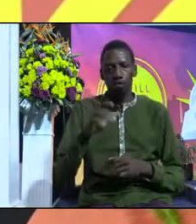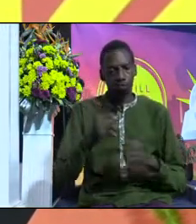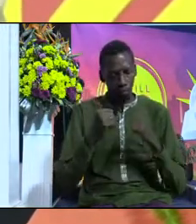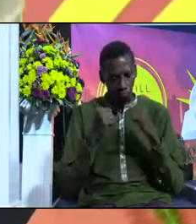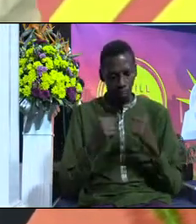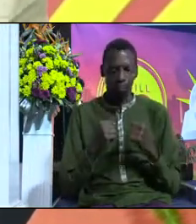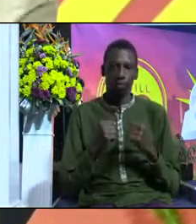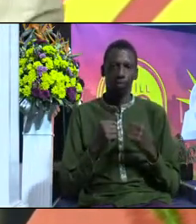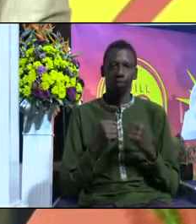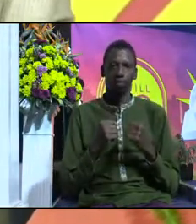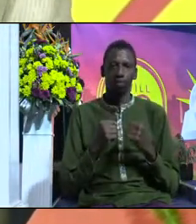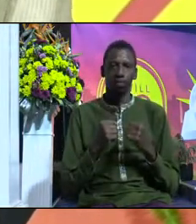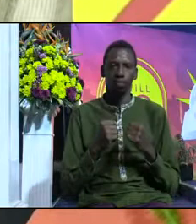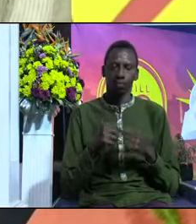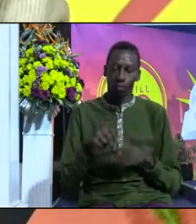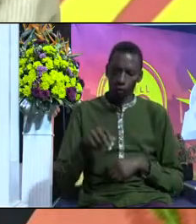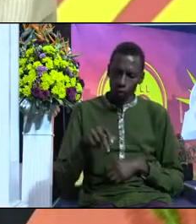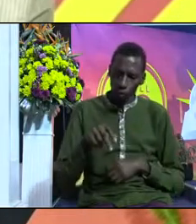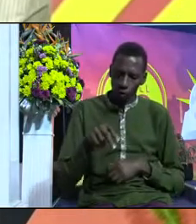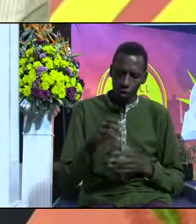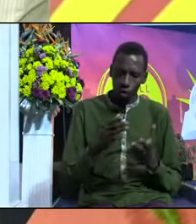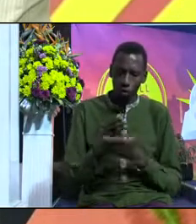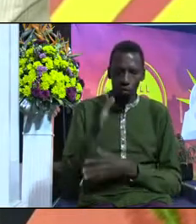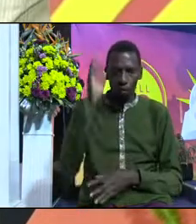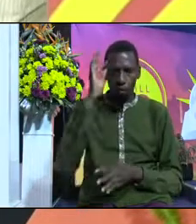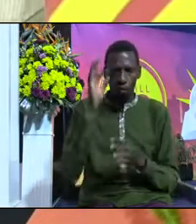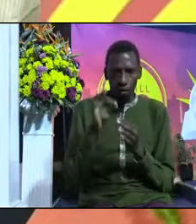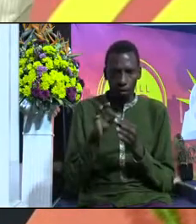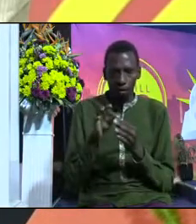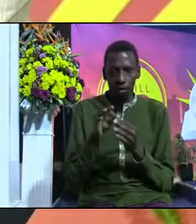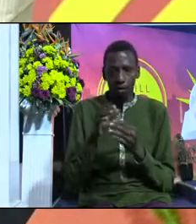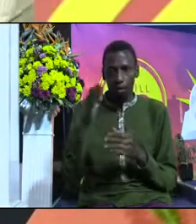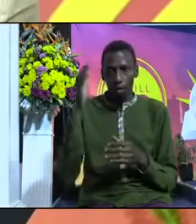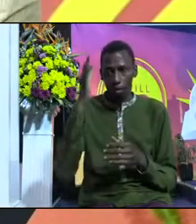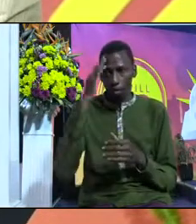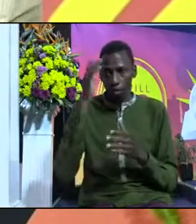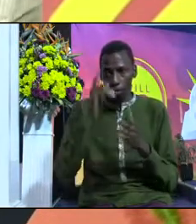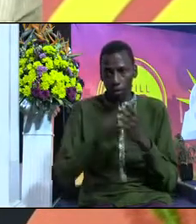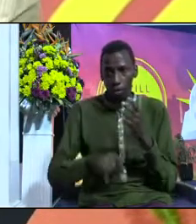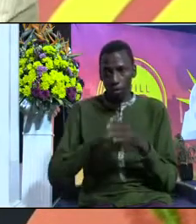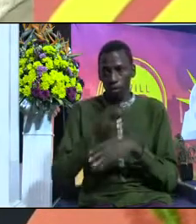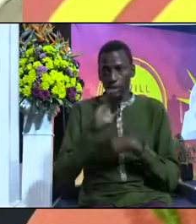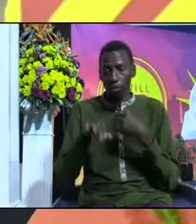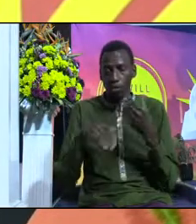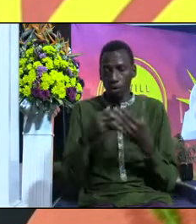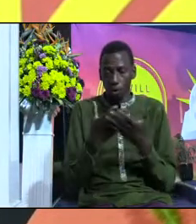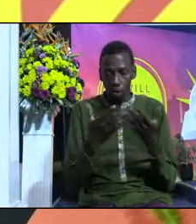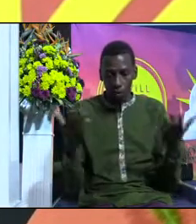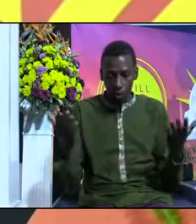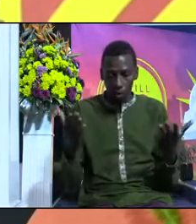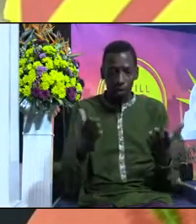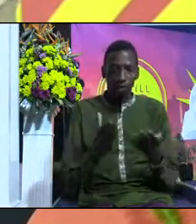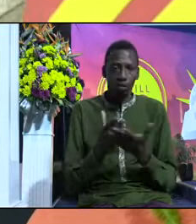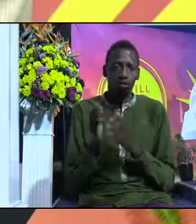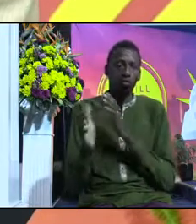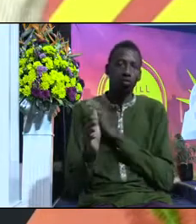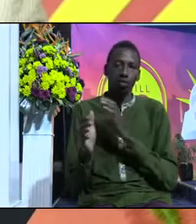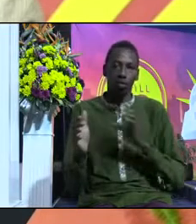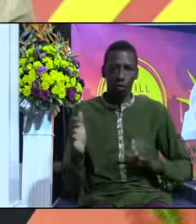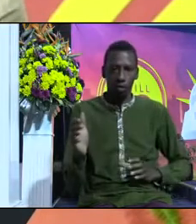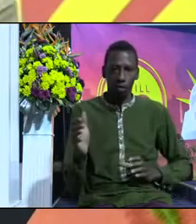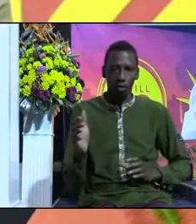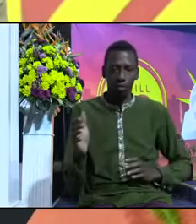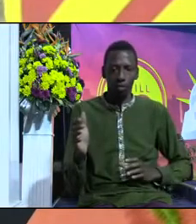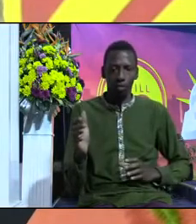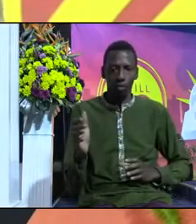out. Walk by faith, knowing that all things through Christ can